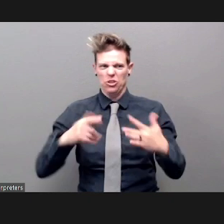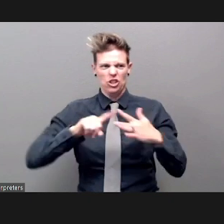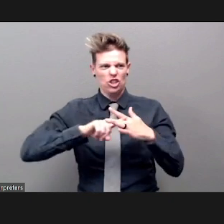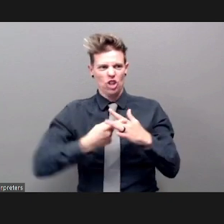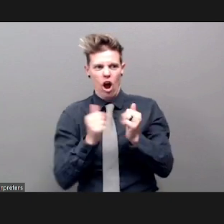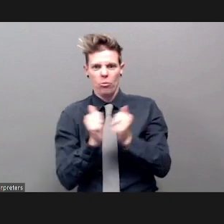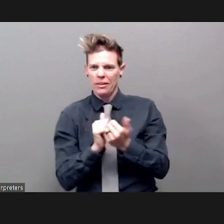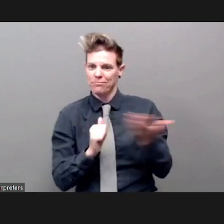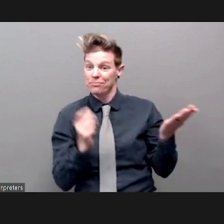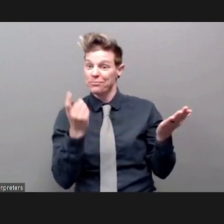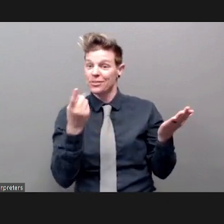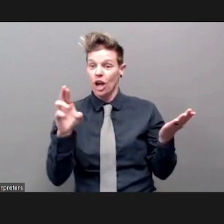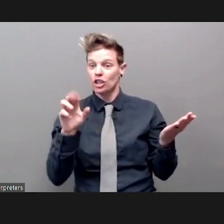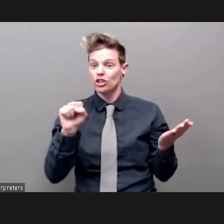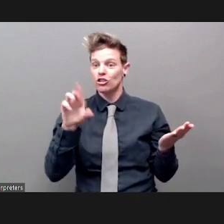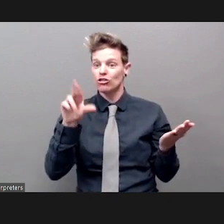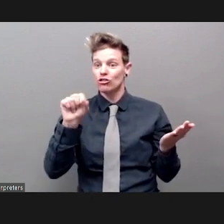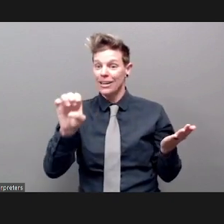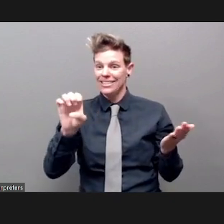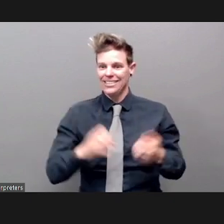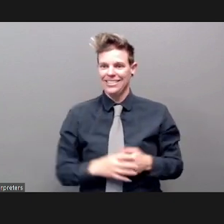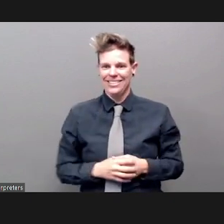presentation.